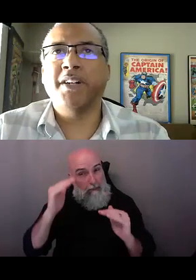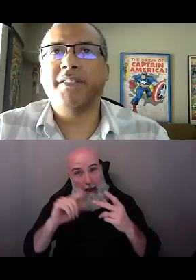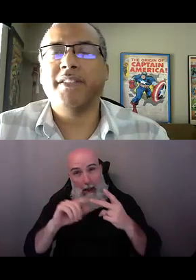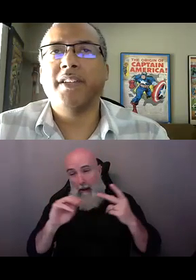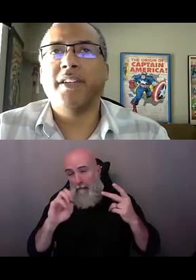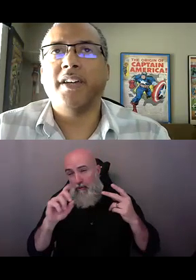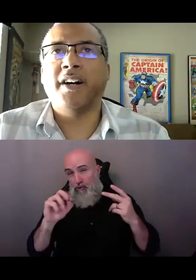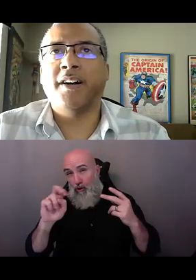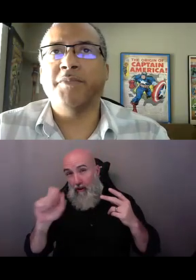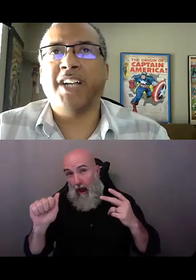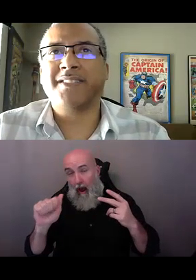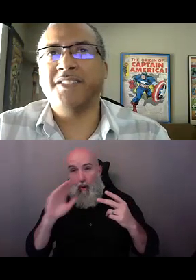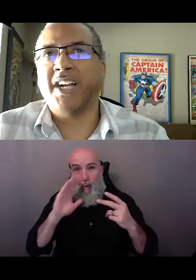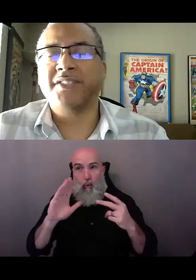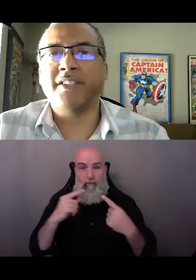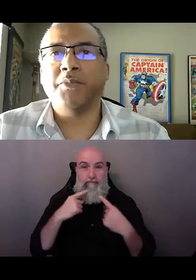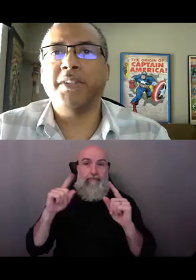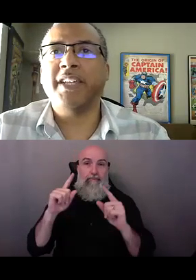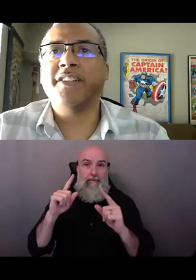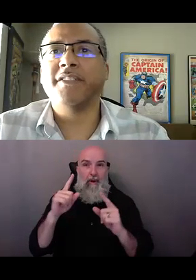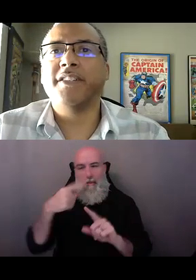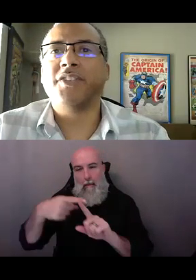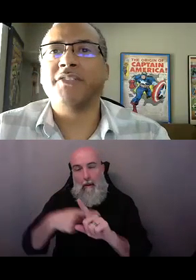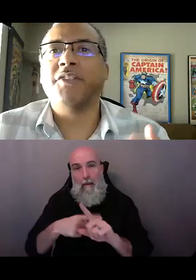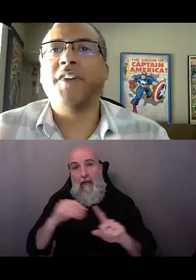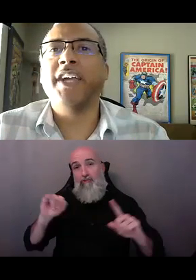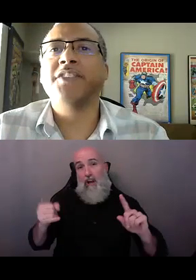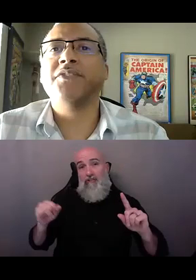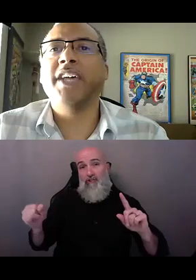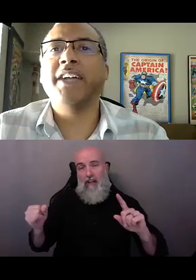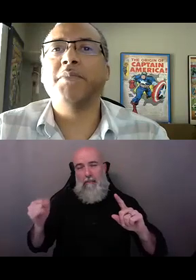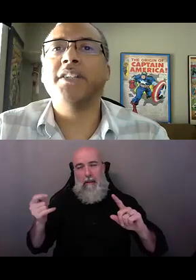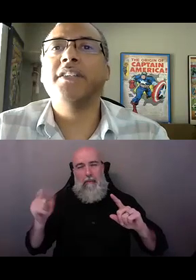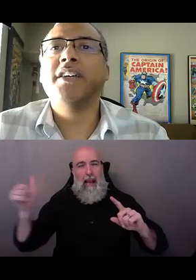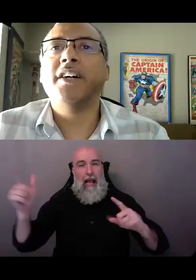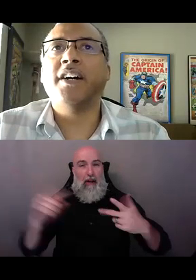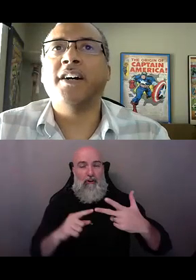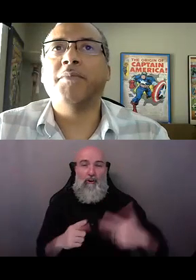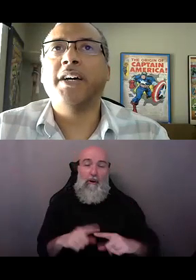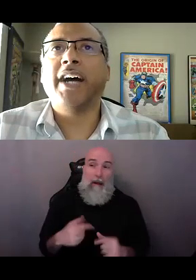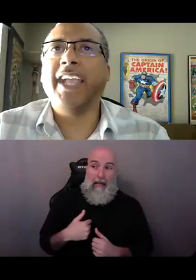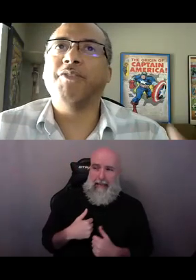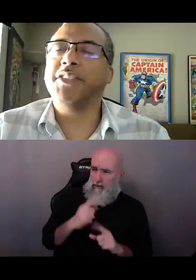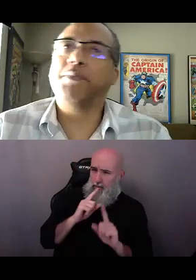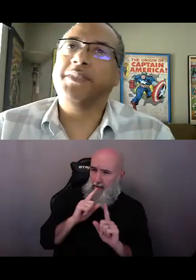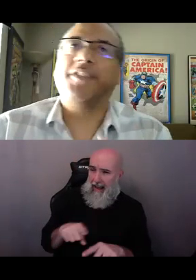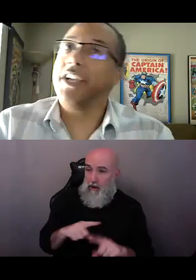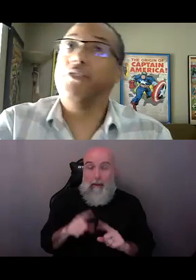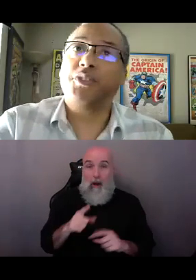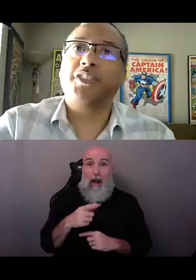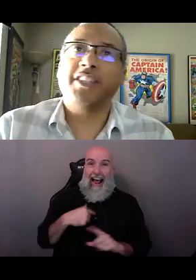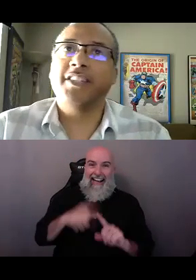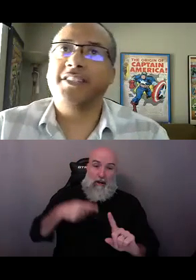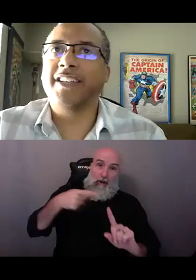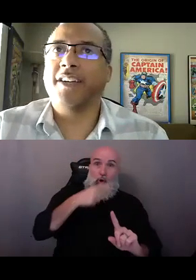about a month. Johnson & Johnson a little bit later. So I don't know if I answered that, but I can't really specifically say